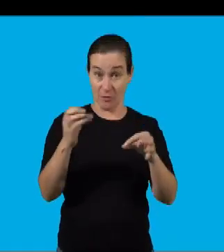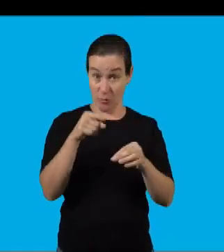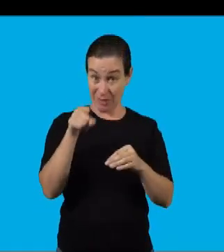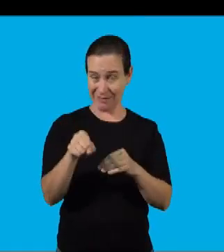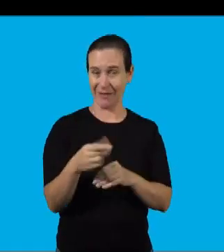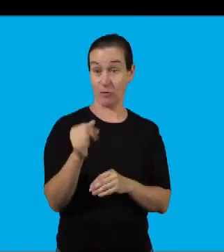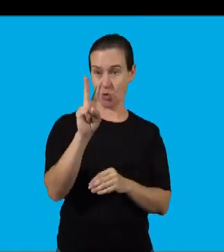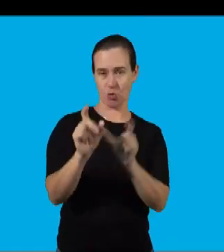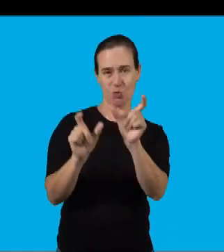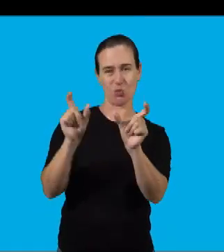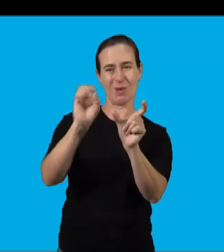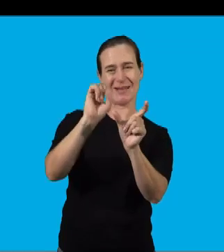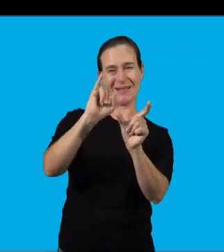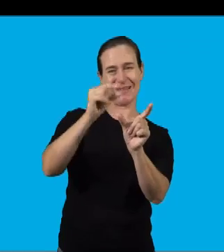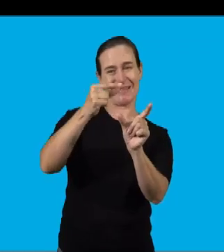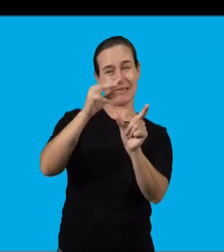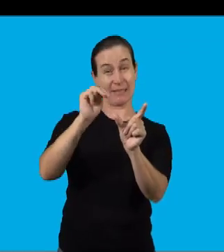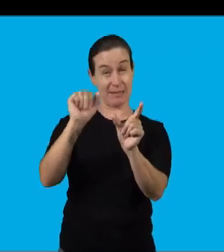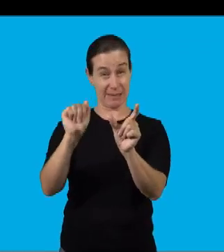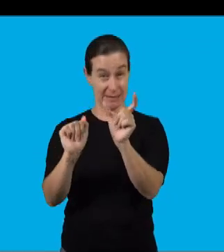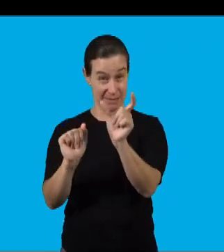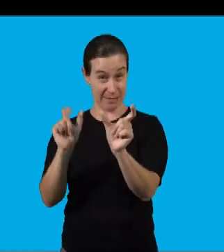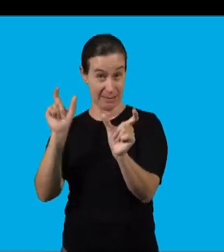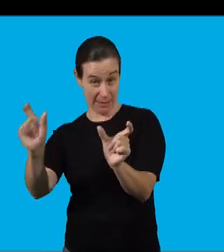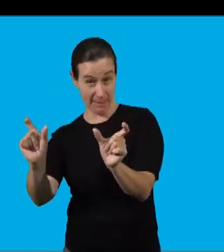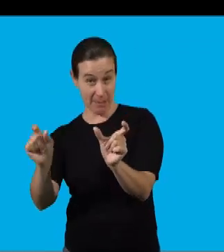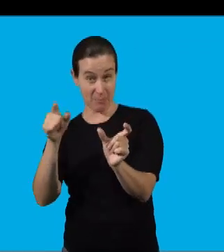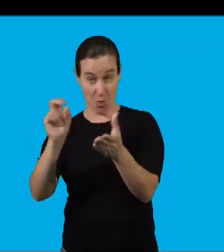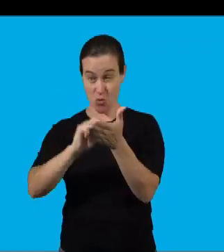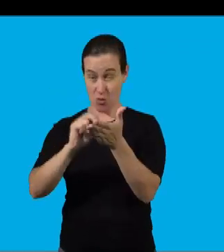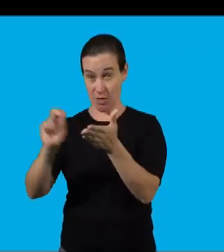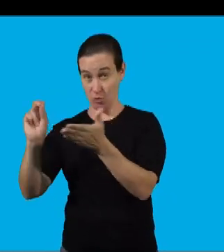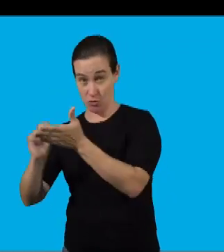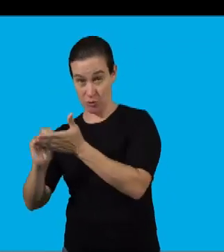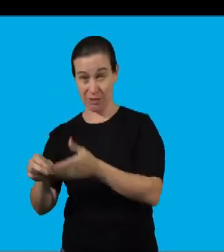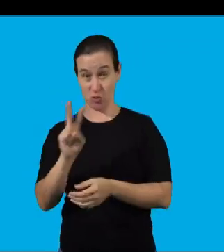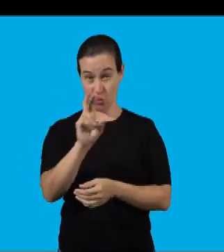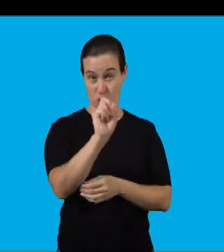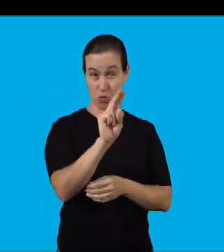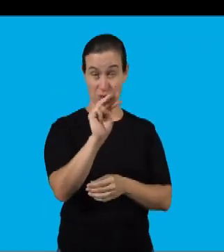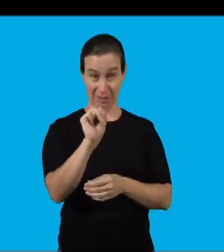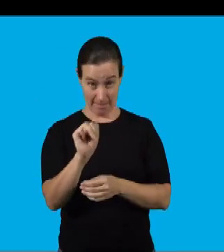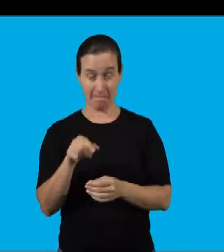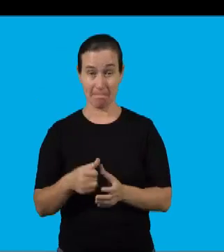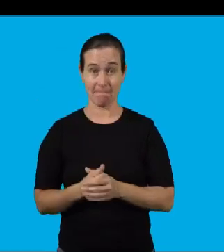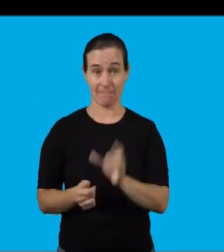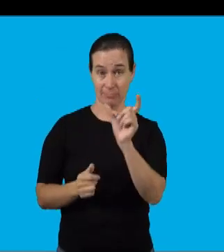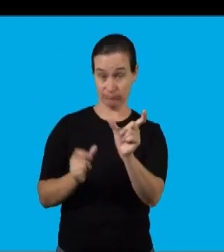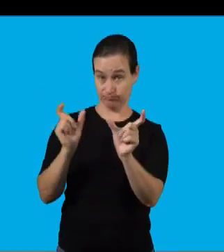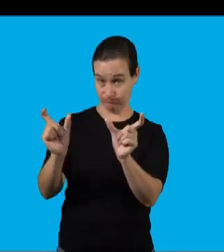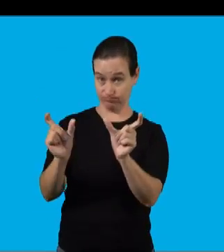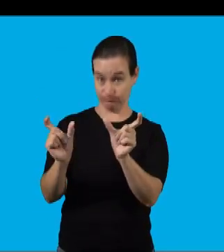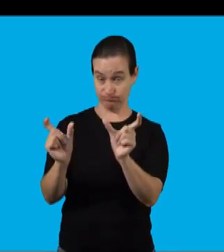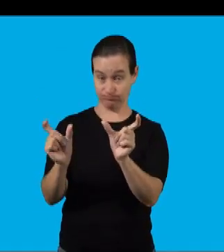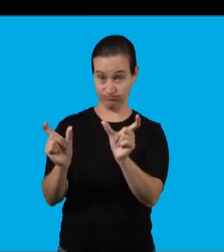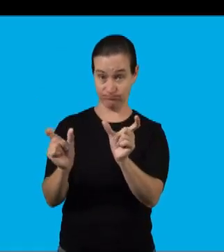value of, and we have been given two sums that are presented in sigma notation. That's what the first thing you need to realize there, that it's two